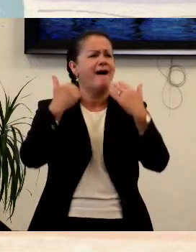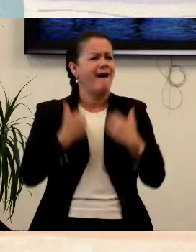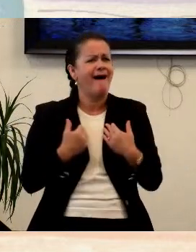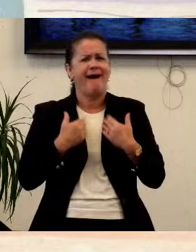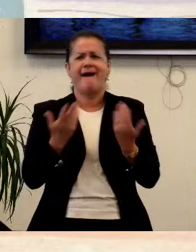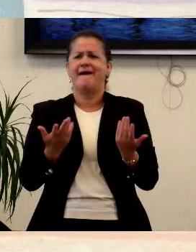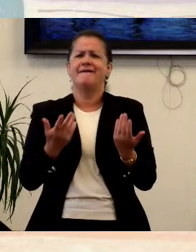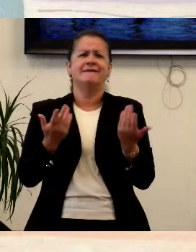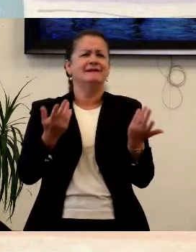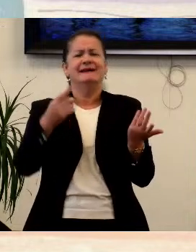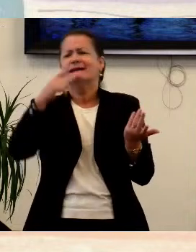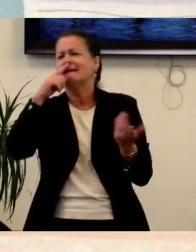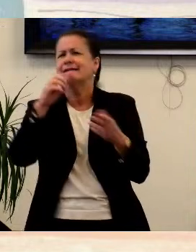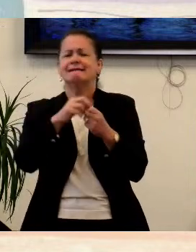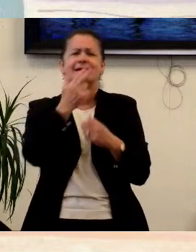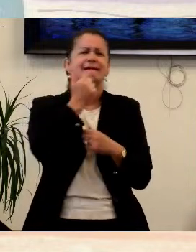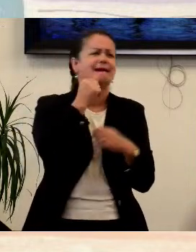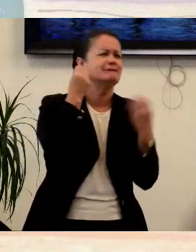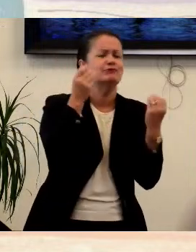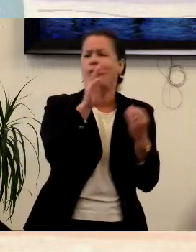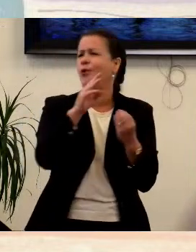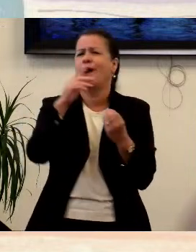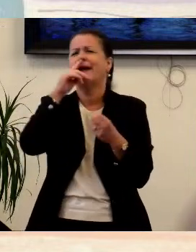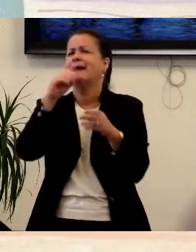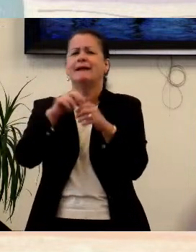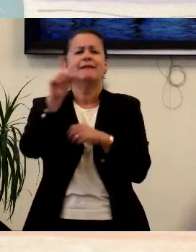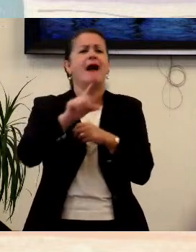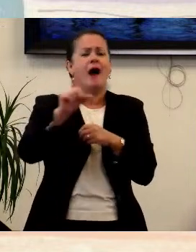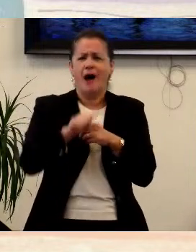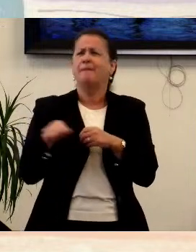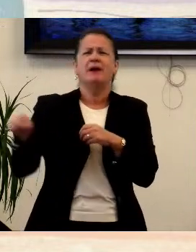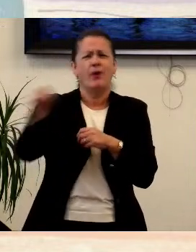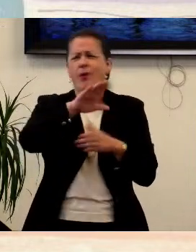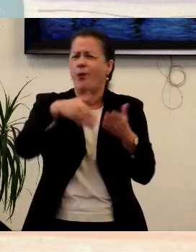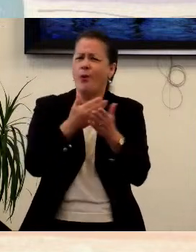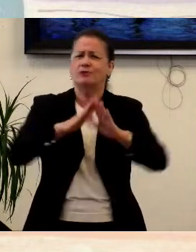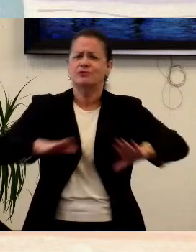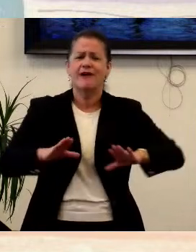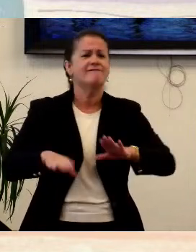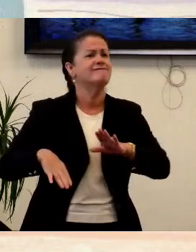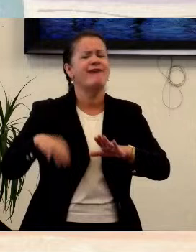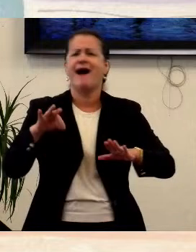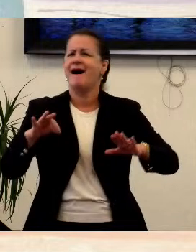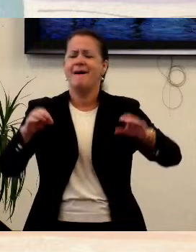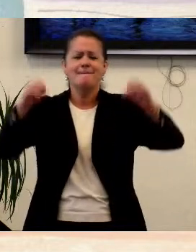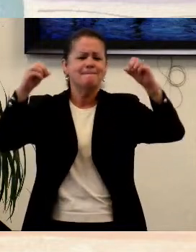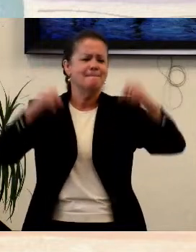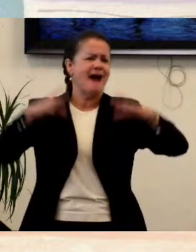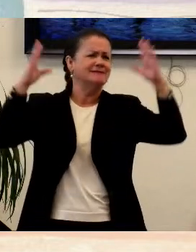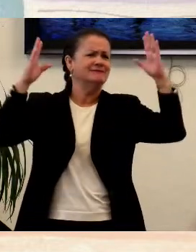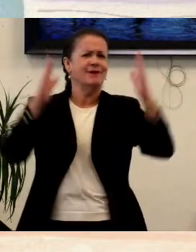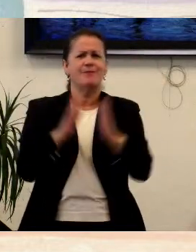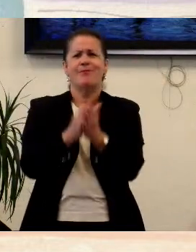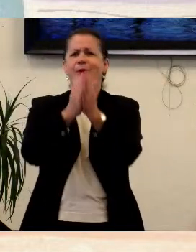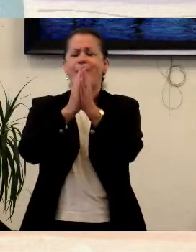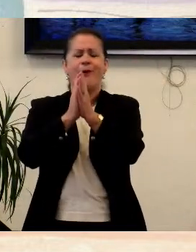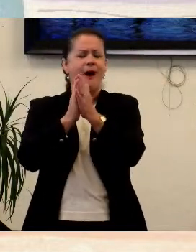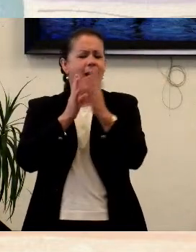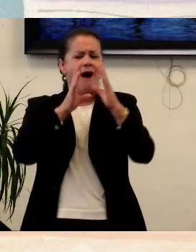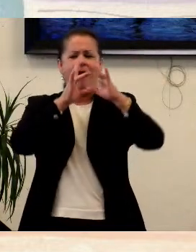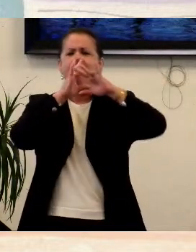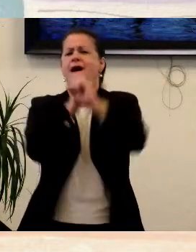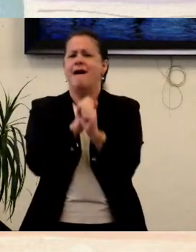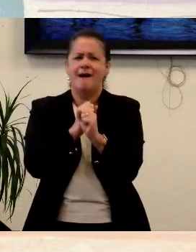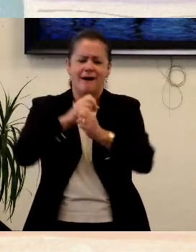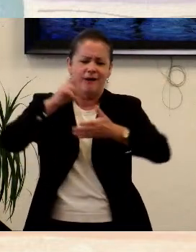in a candy store or kid in a library experience to find the magic book that sparks their love of